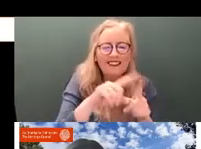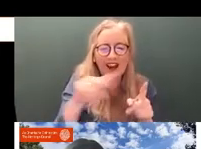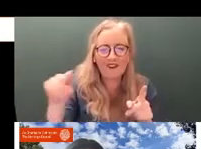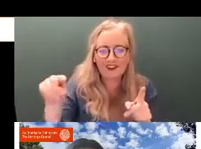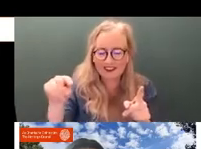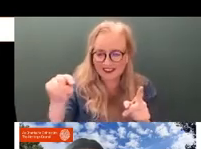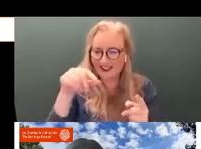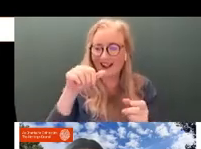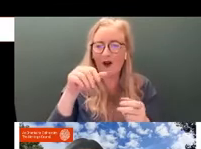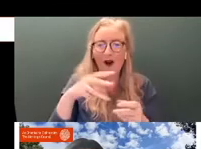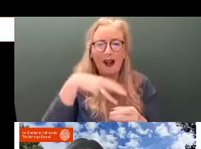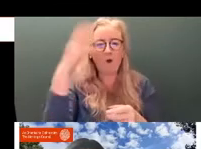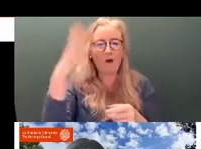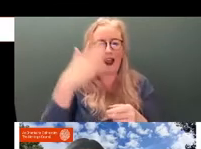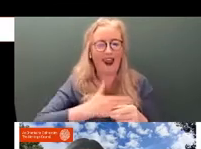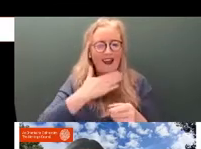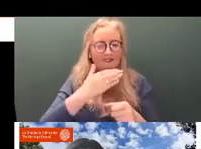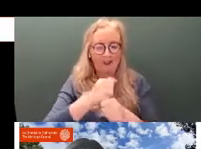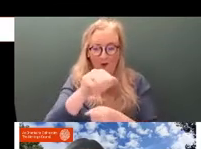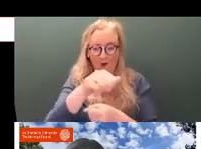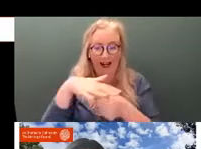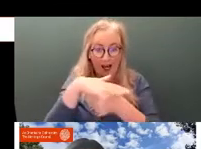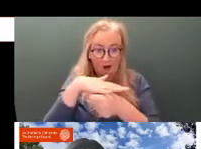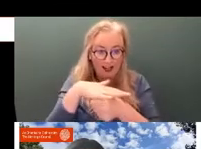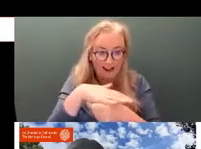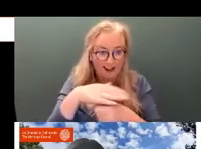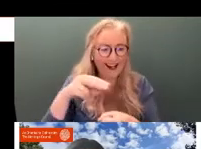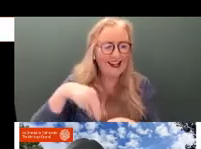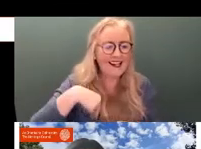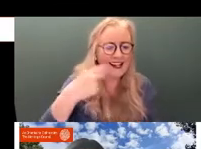your area and and the next one.